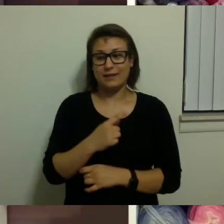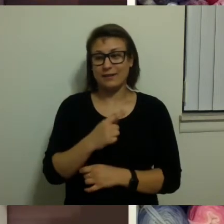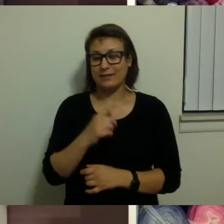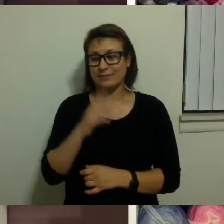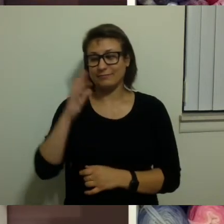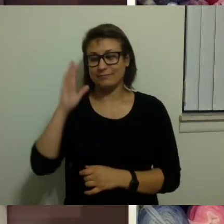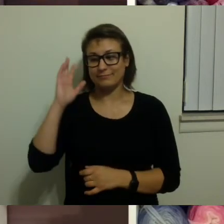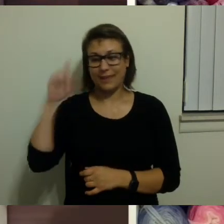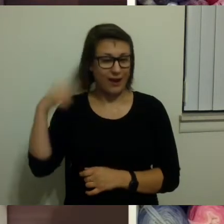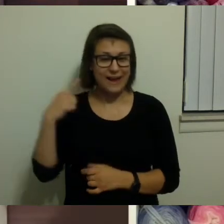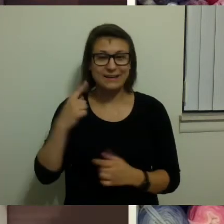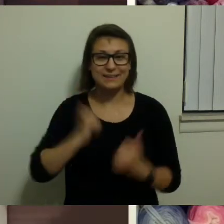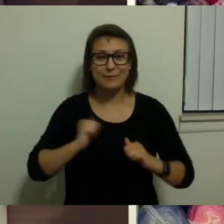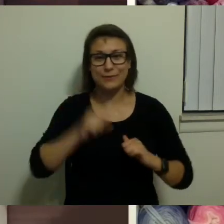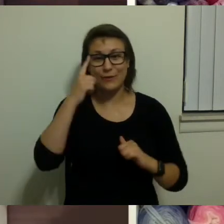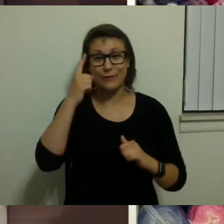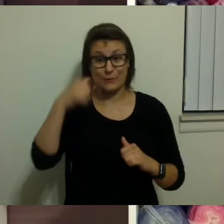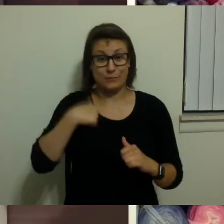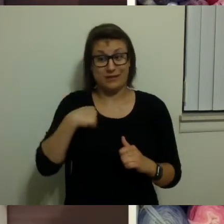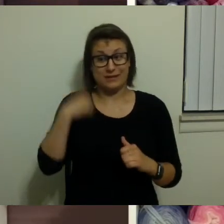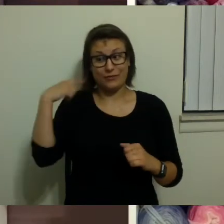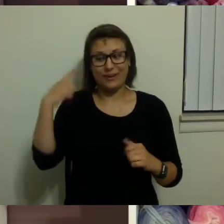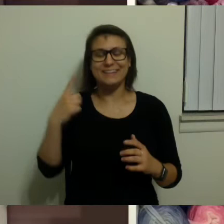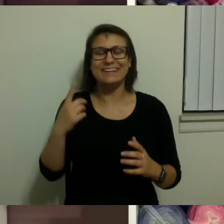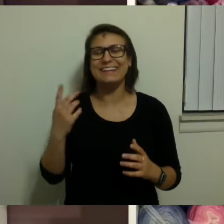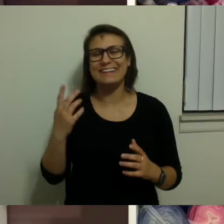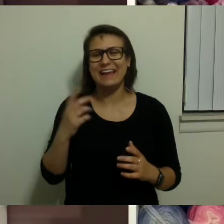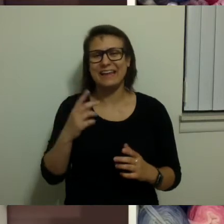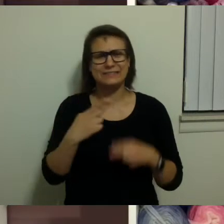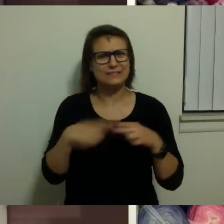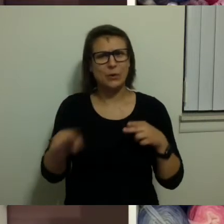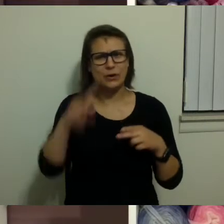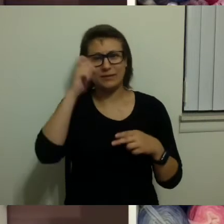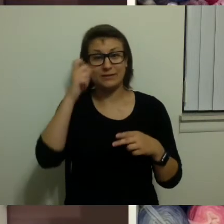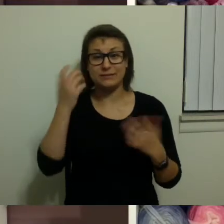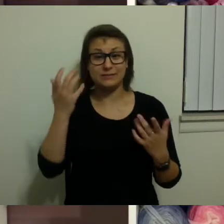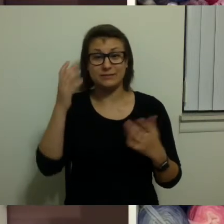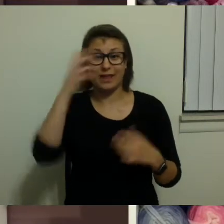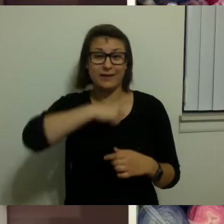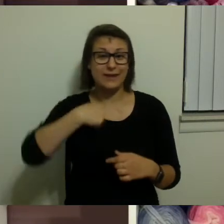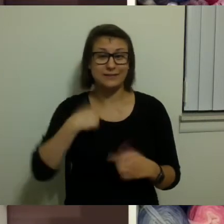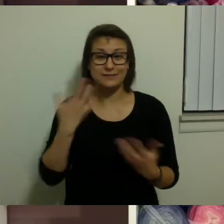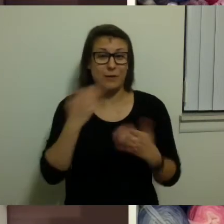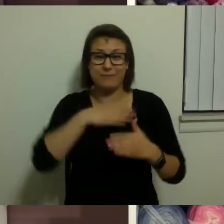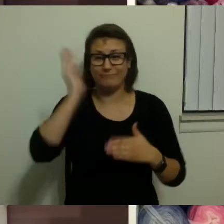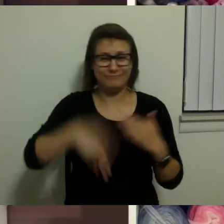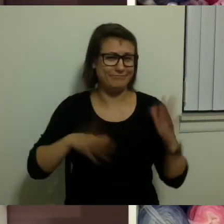a really crazy episode, even for me this week. And really short, because apparently I just want to get it done.